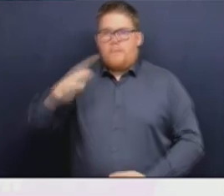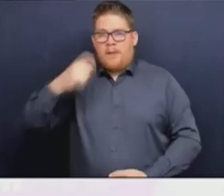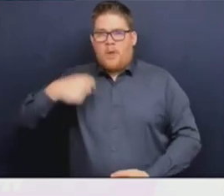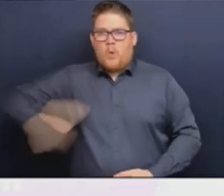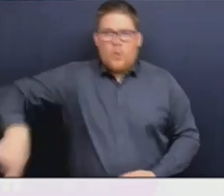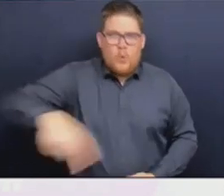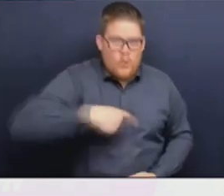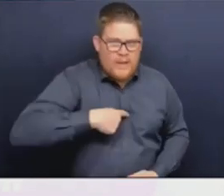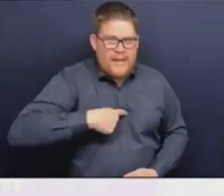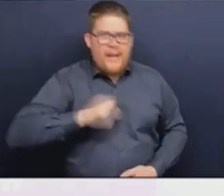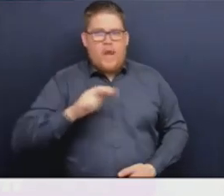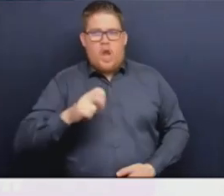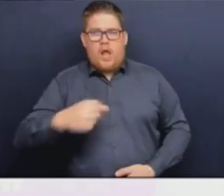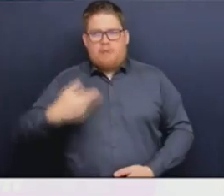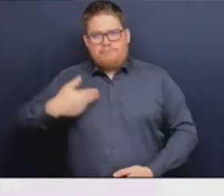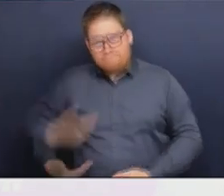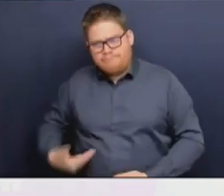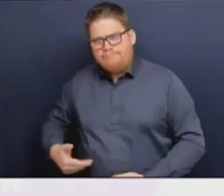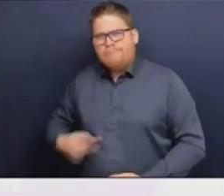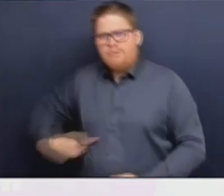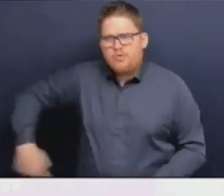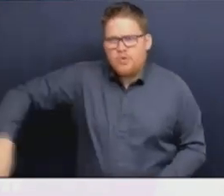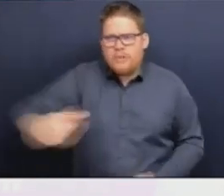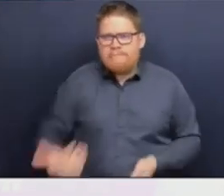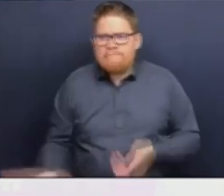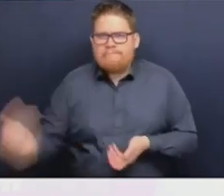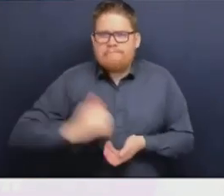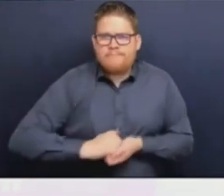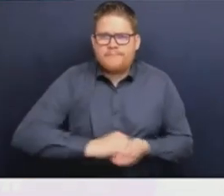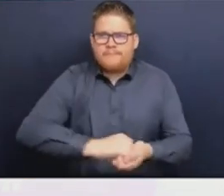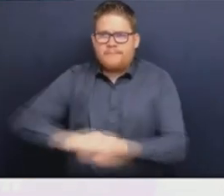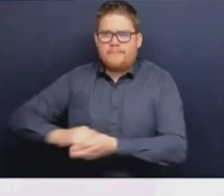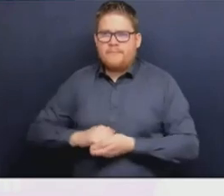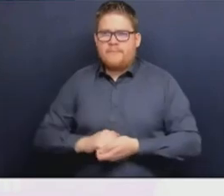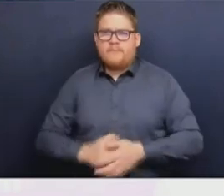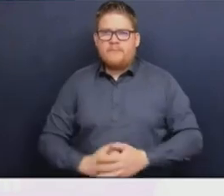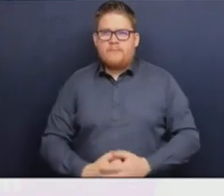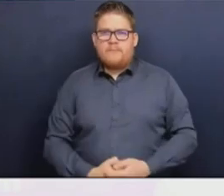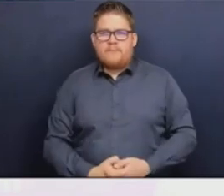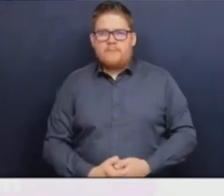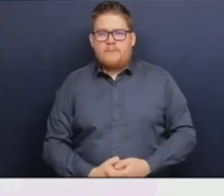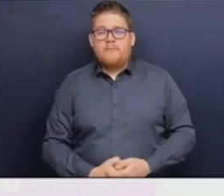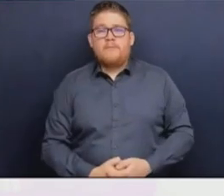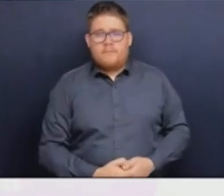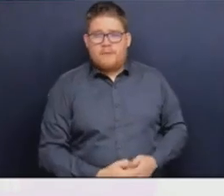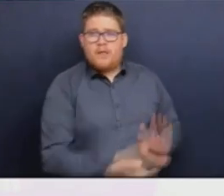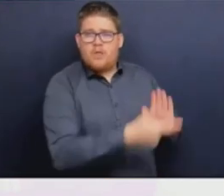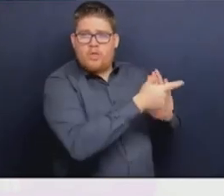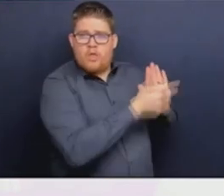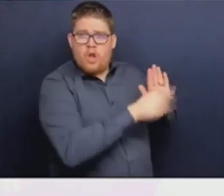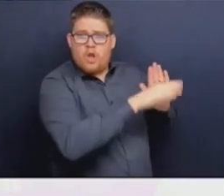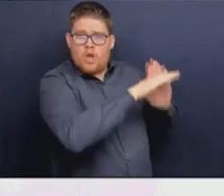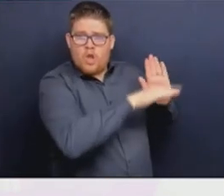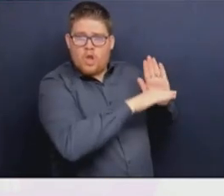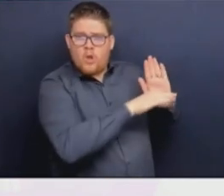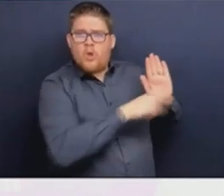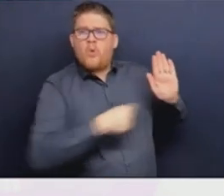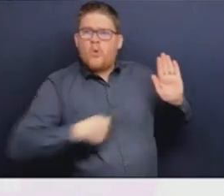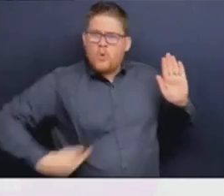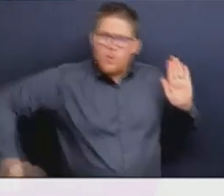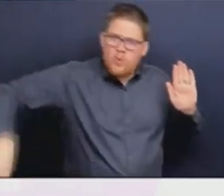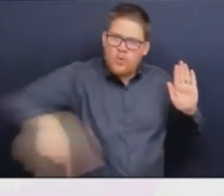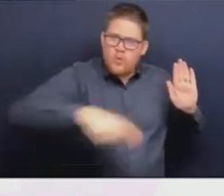one of us in British Columbia will only flourish when we're all flourishing. Thank you.